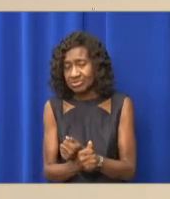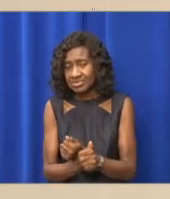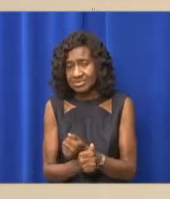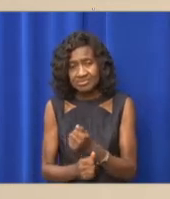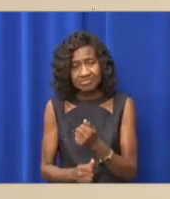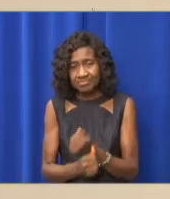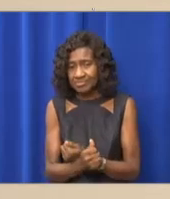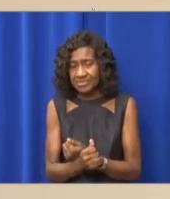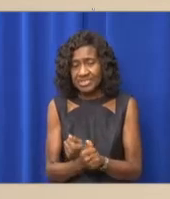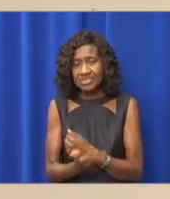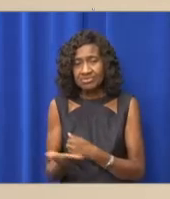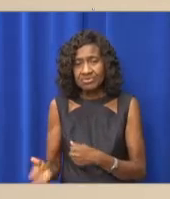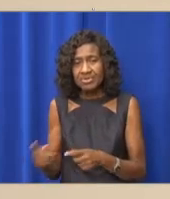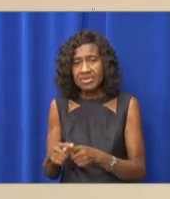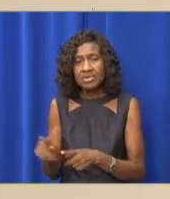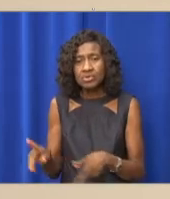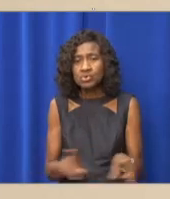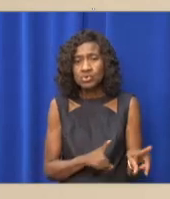move at this stage.